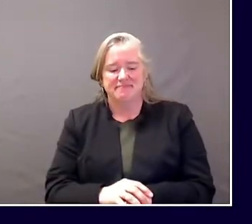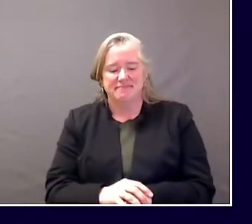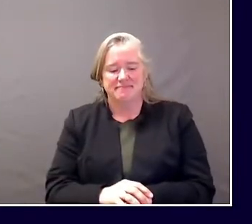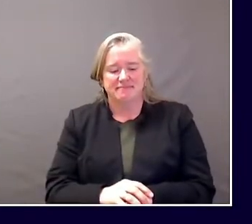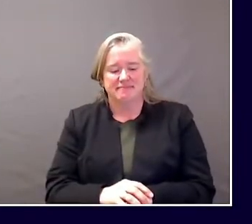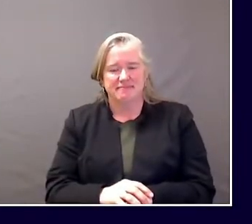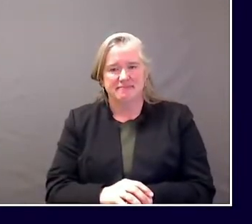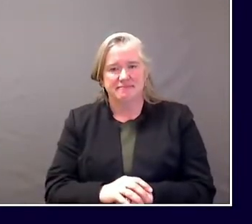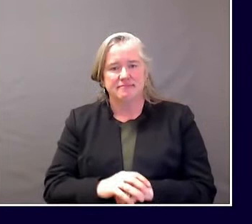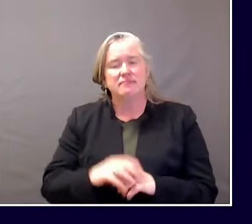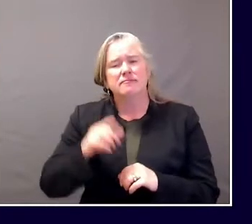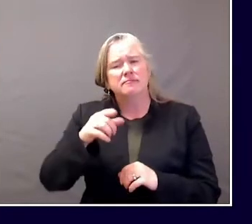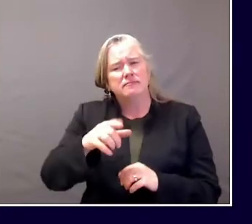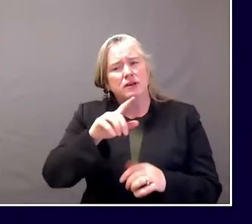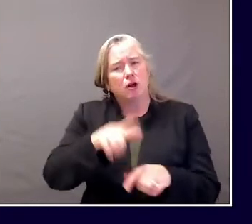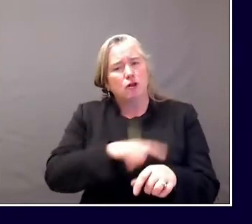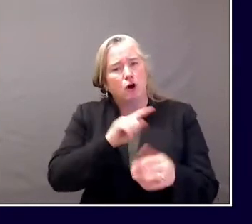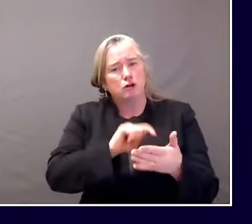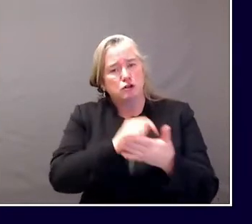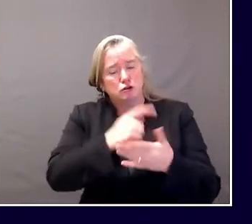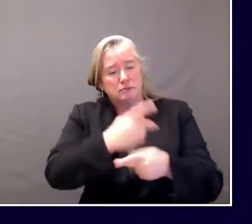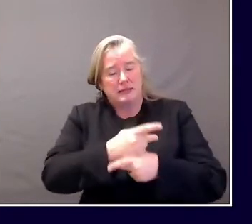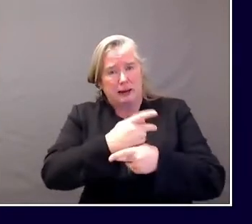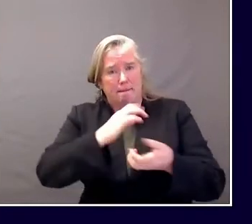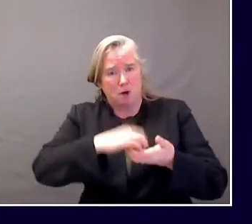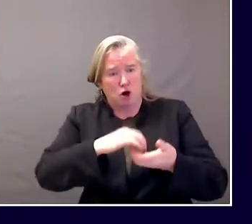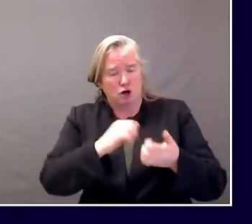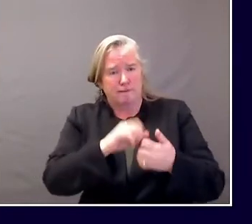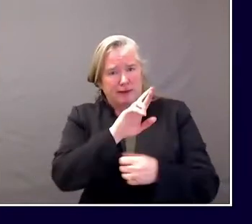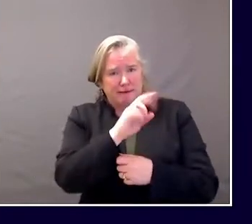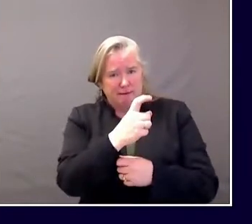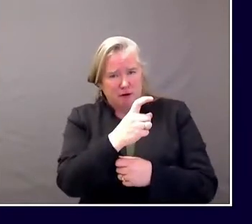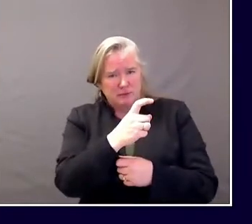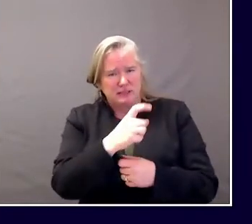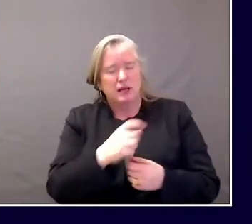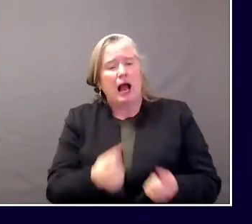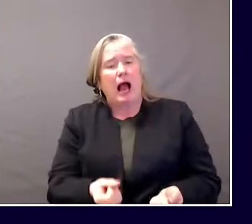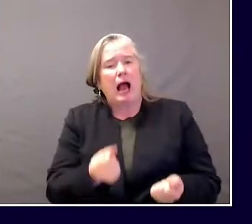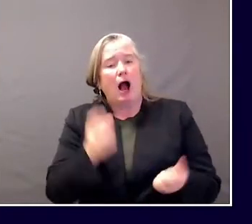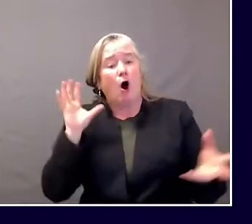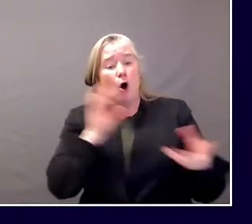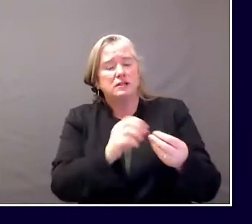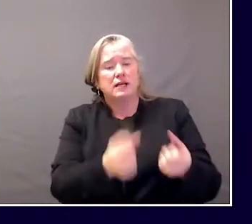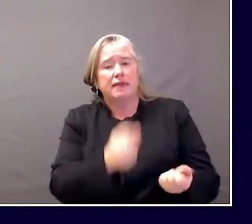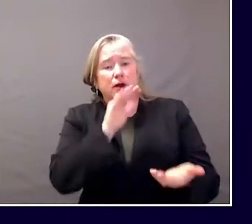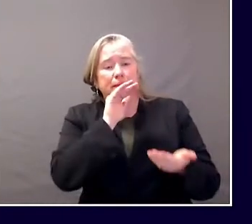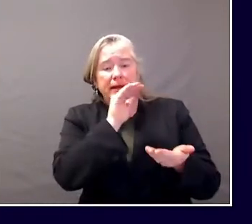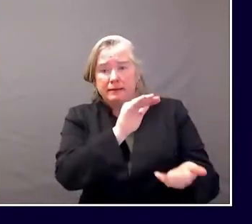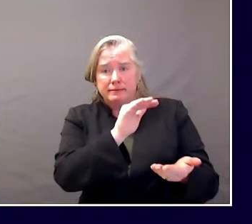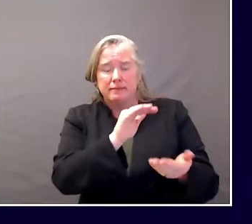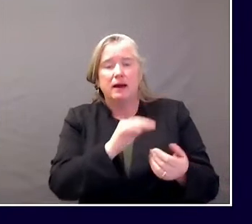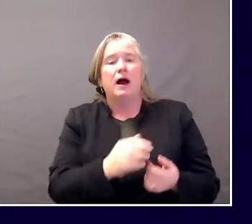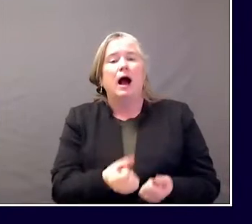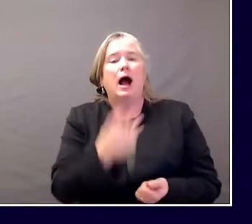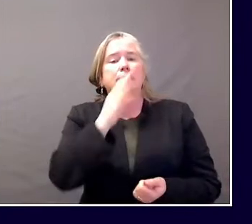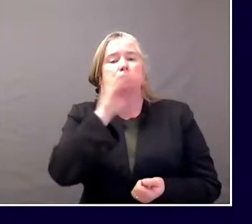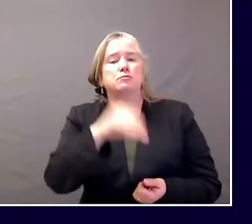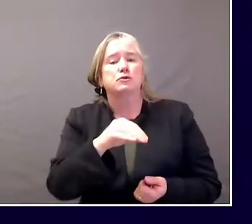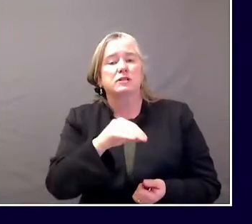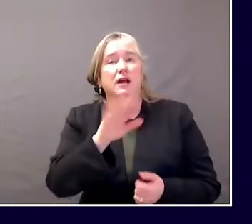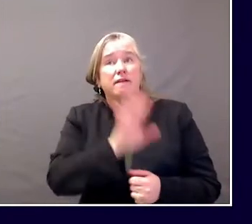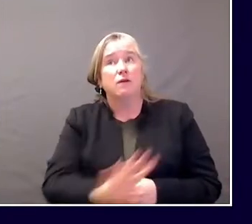vaccinations in the long-term care and pharmacy program? Do you know how many doses and what % of that group have been vaccinated, and are you satisfied with that